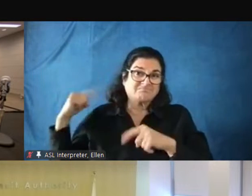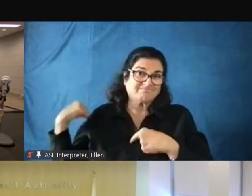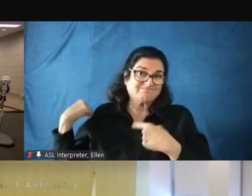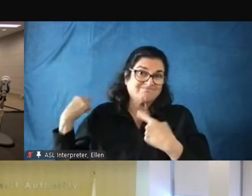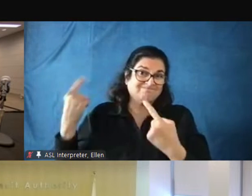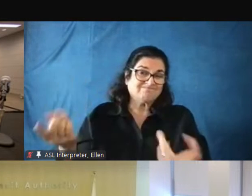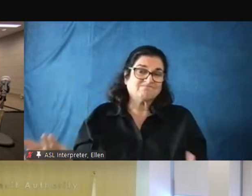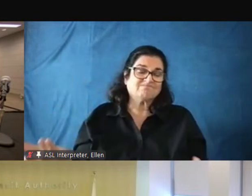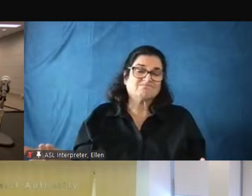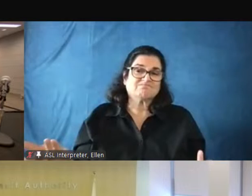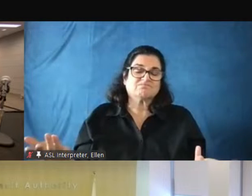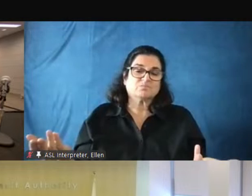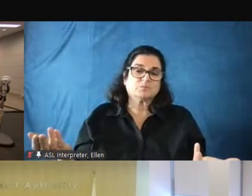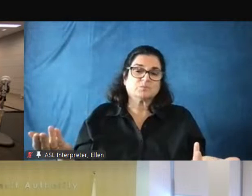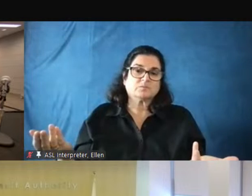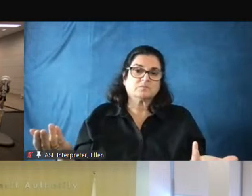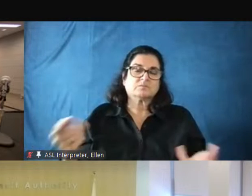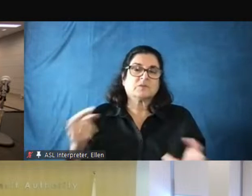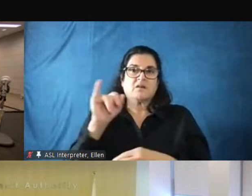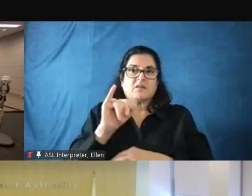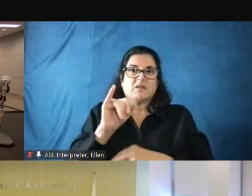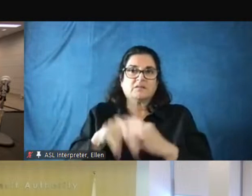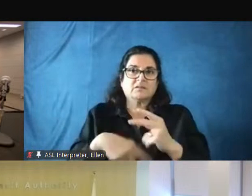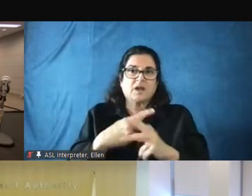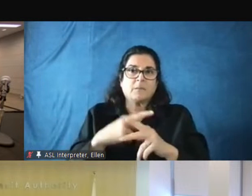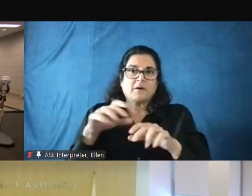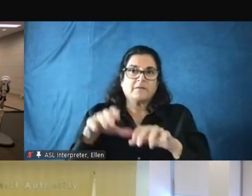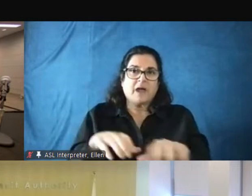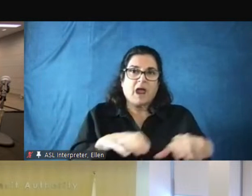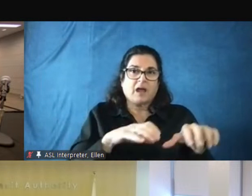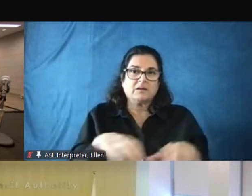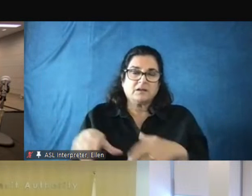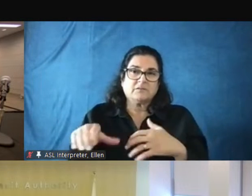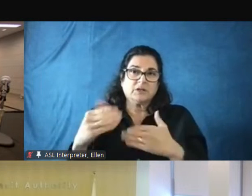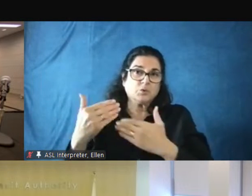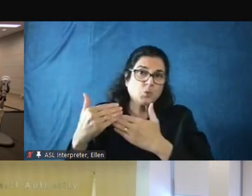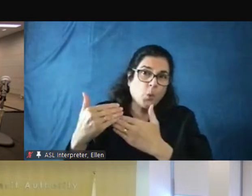think those types of activities exist going forward.